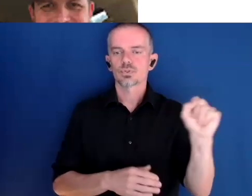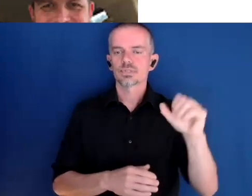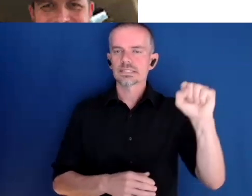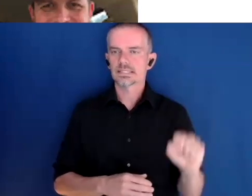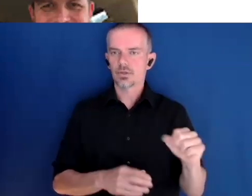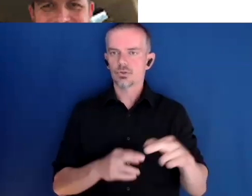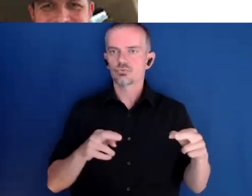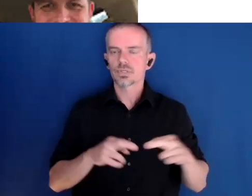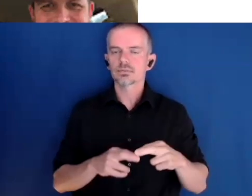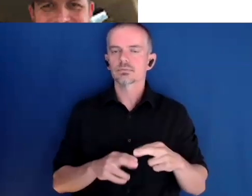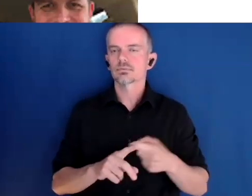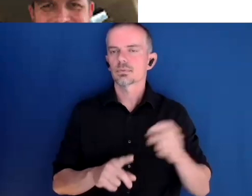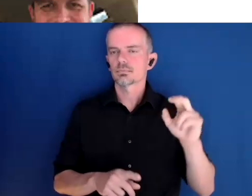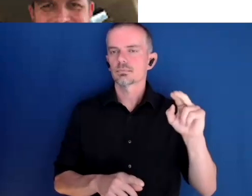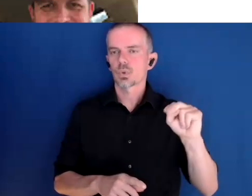based out of North Carolina.